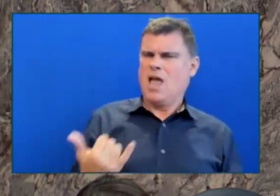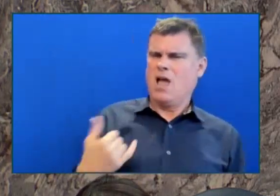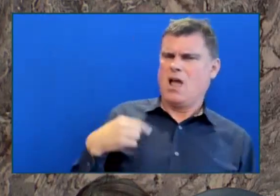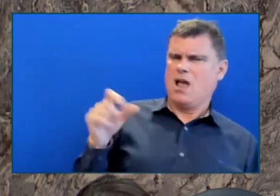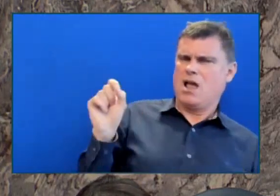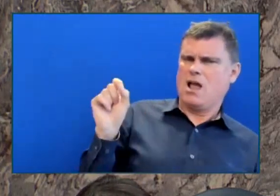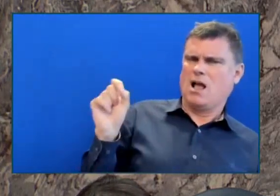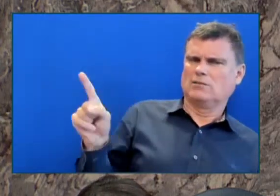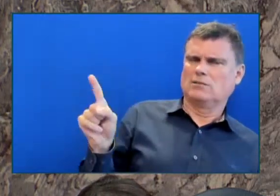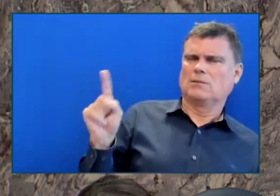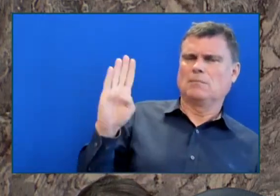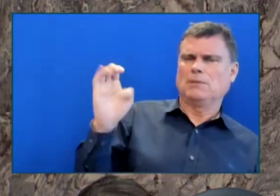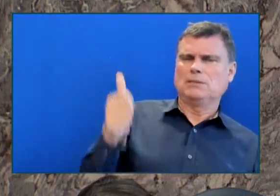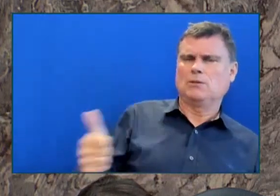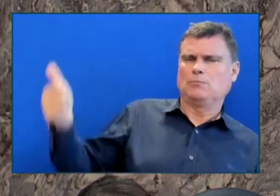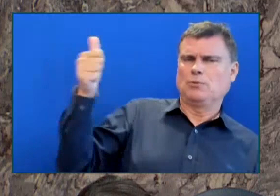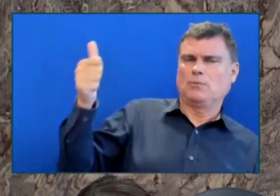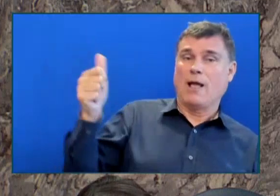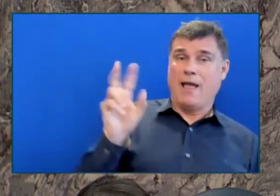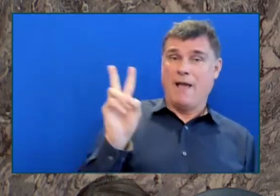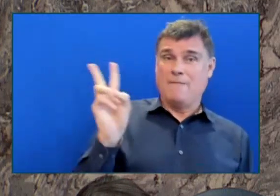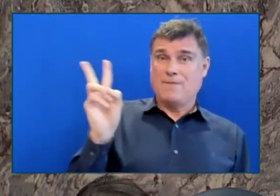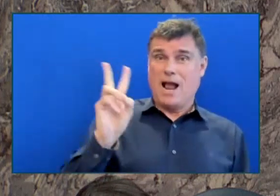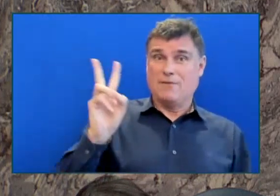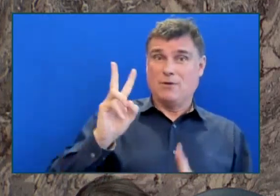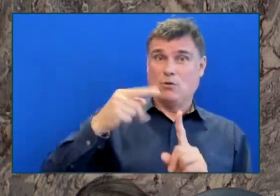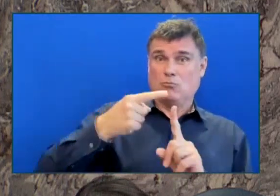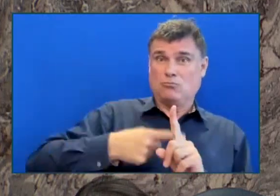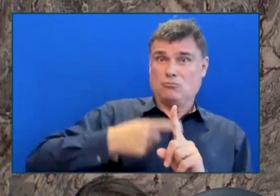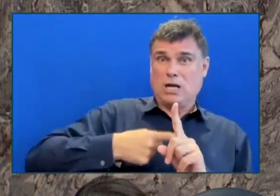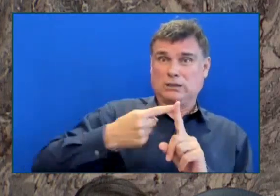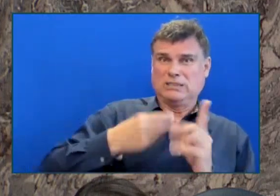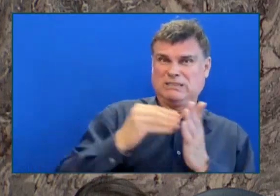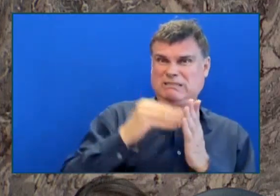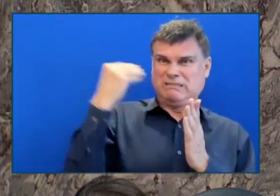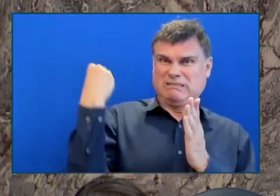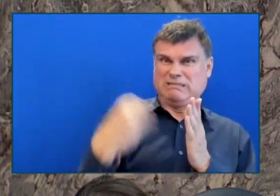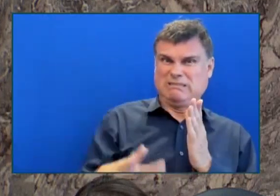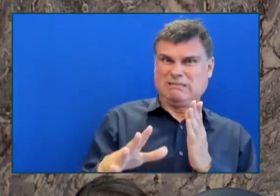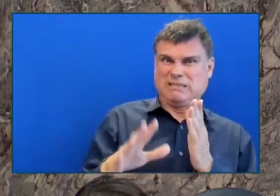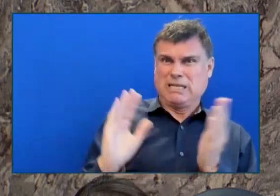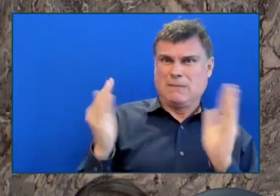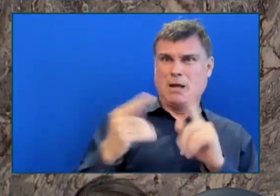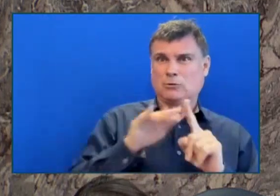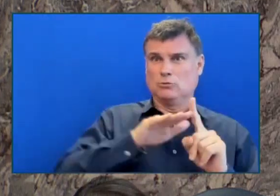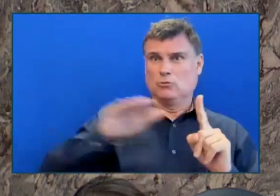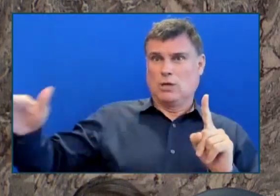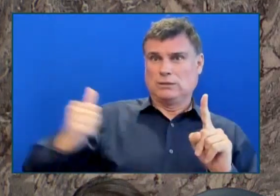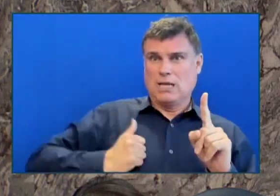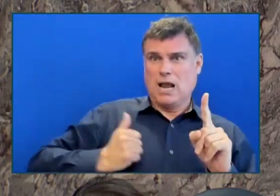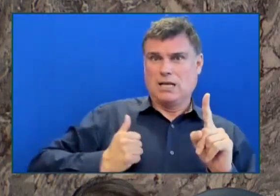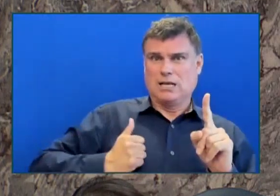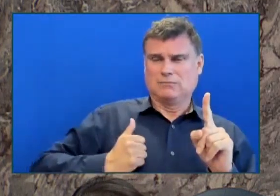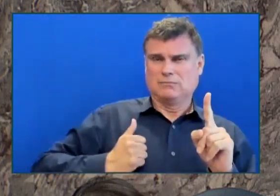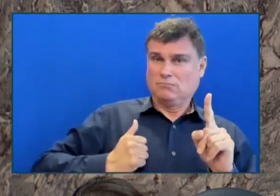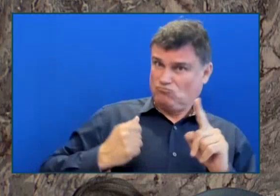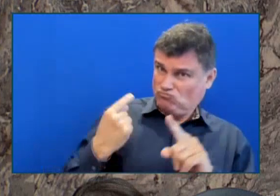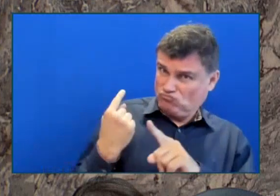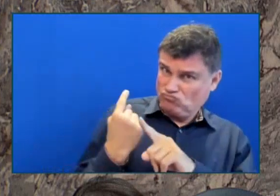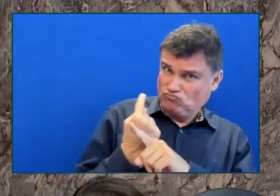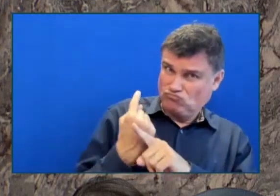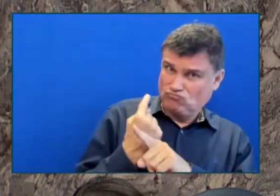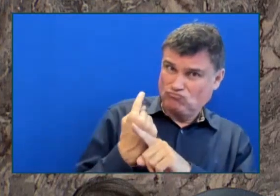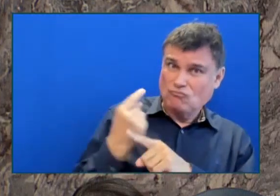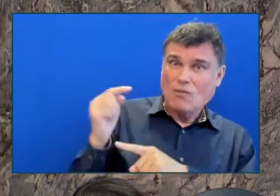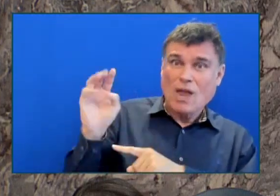rents in the country, does the Premier think it's appropriate for his liaison for renters, the MLA for Vancouver West End, to expense